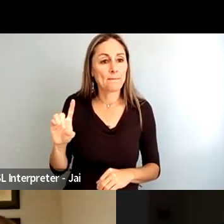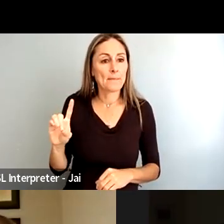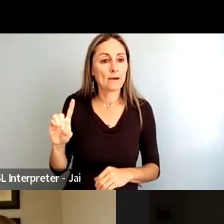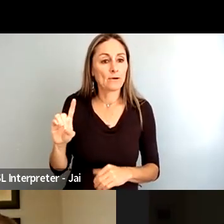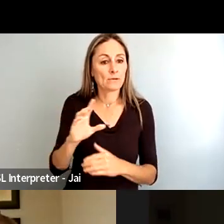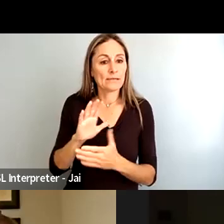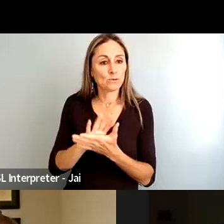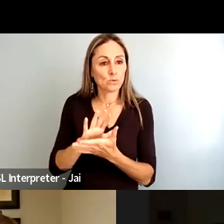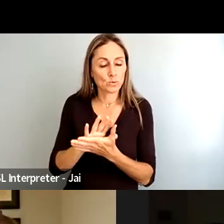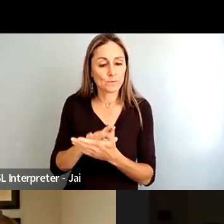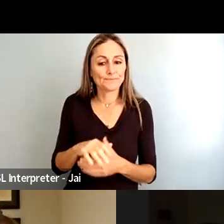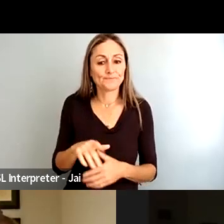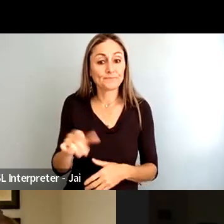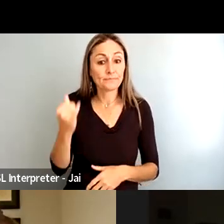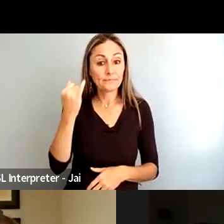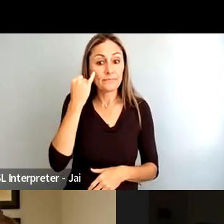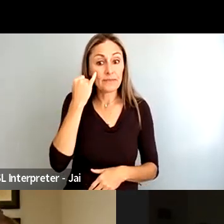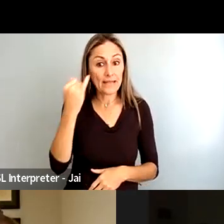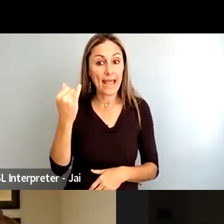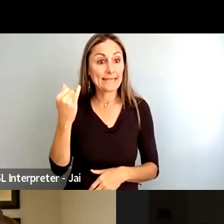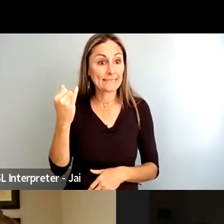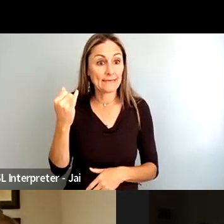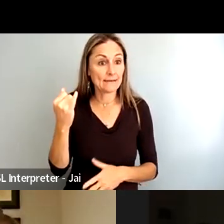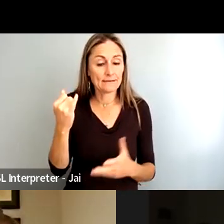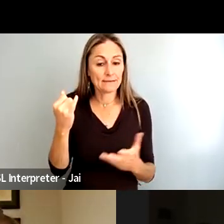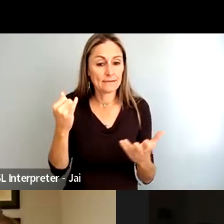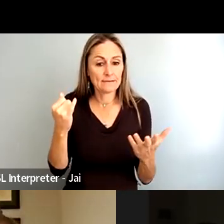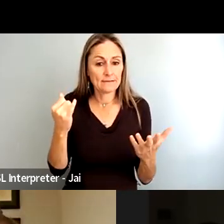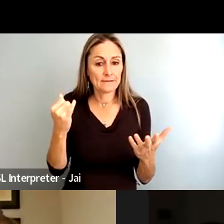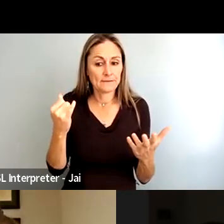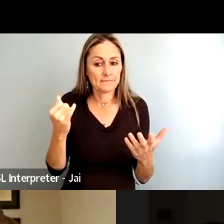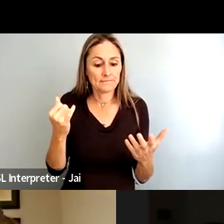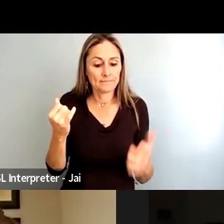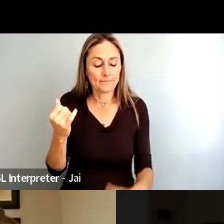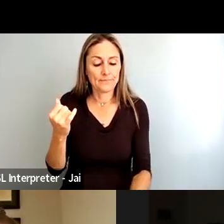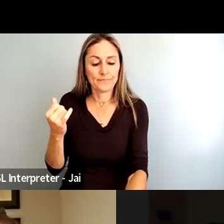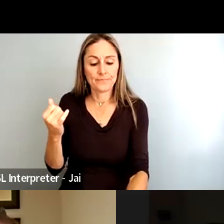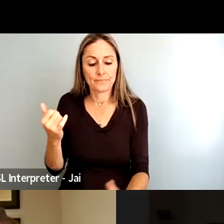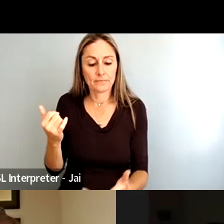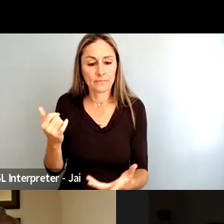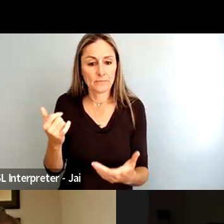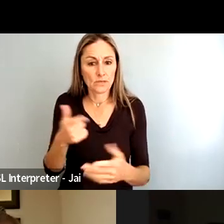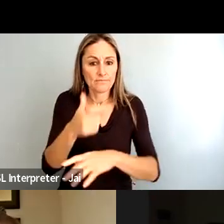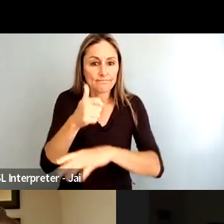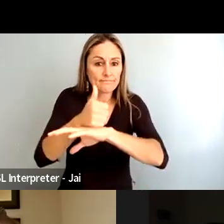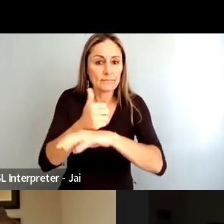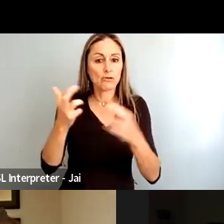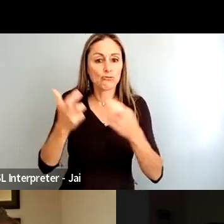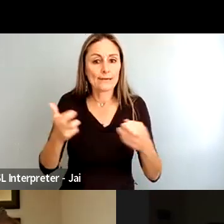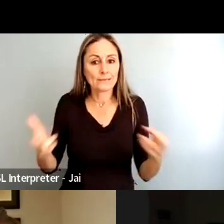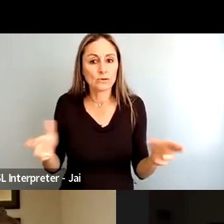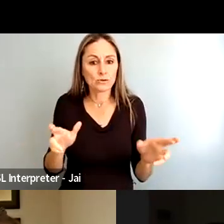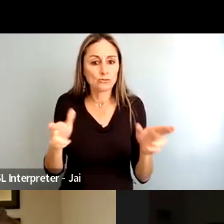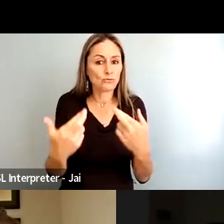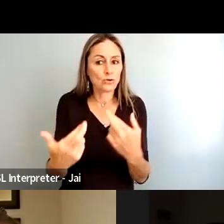And the idea that you put forth of a resource center, a resource room or